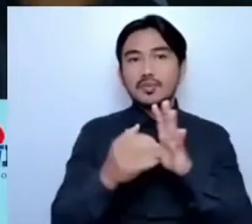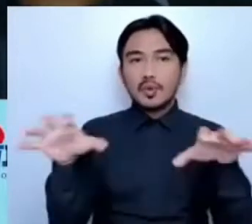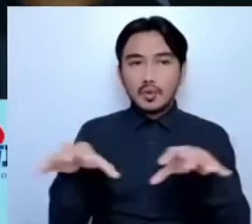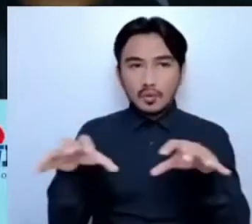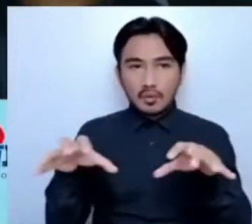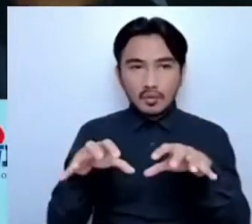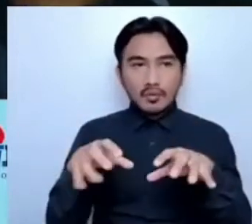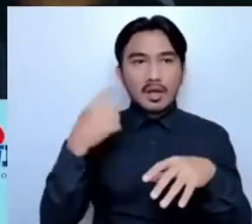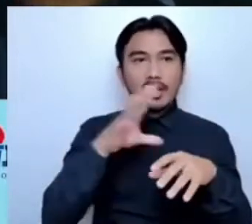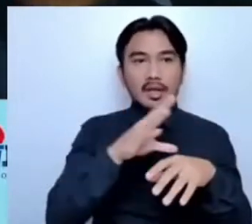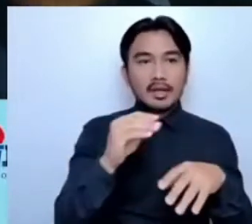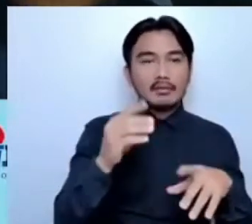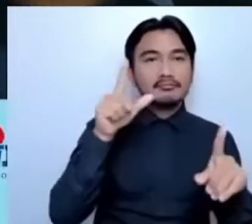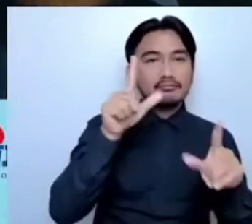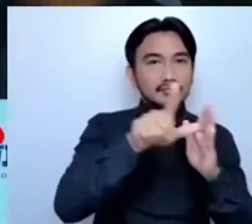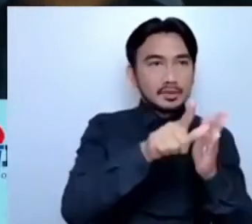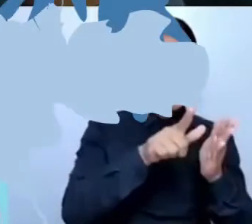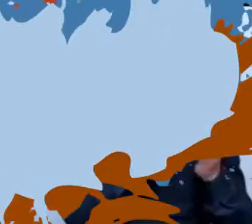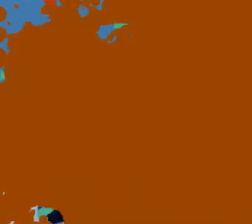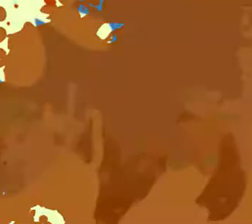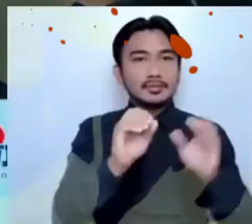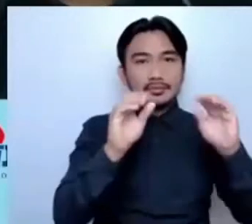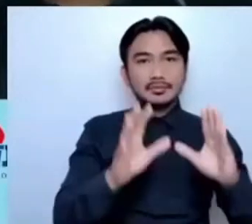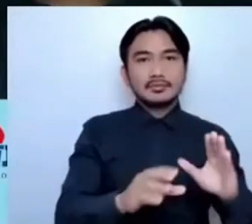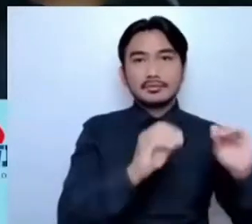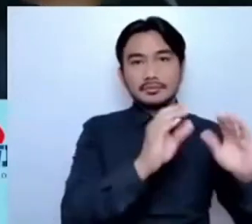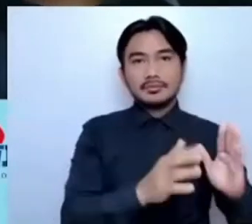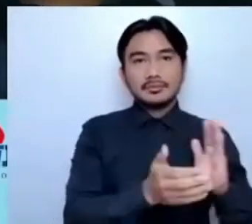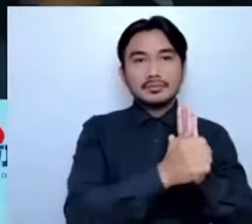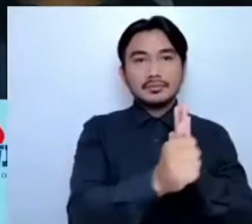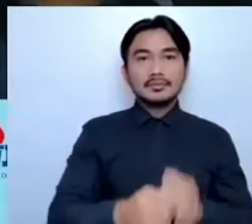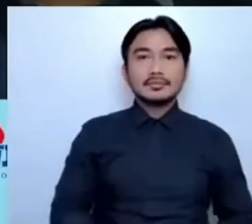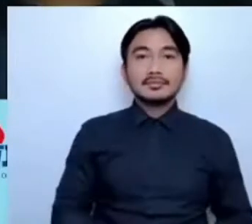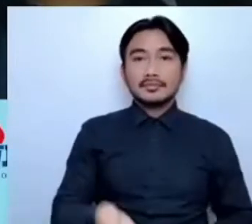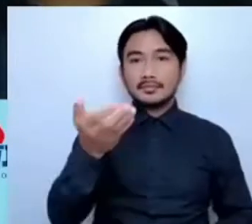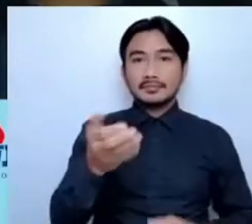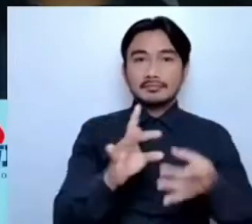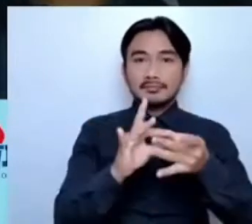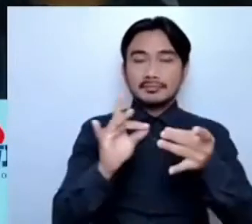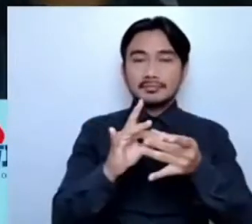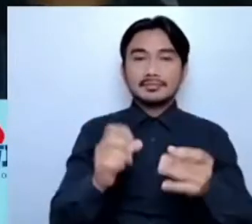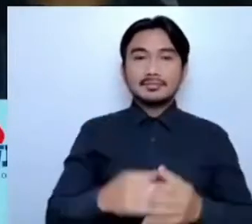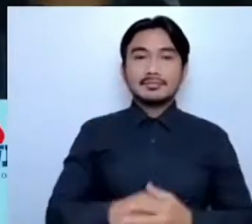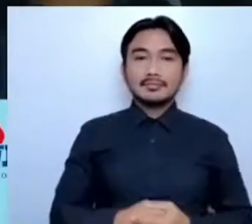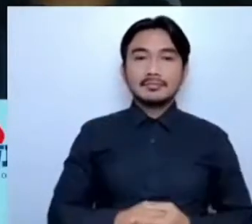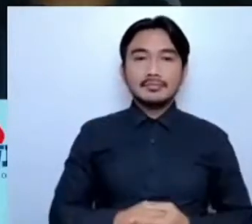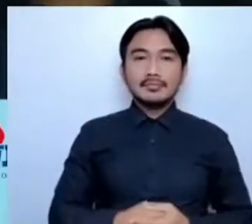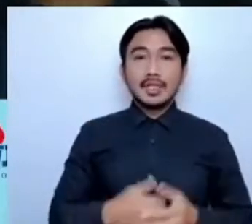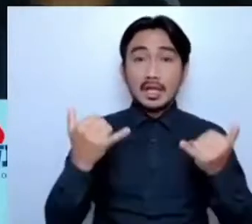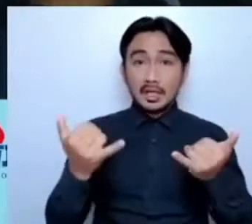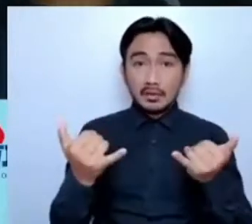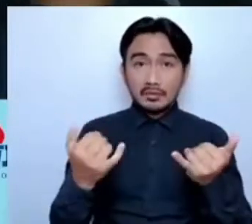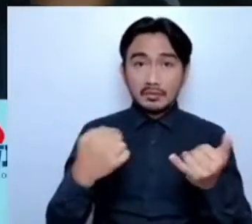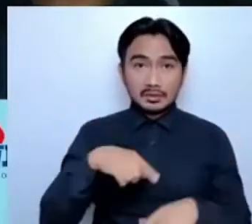teachers and teacher broadcasters. Let me start our episode today